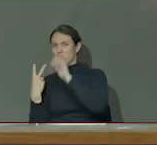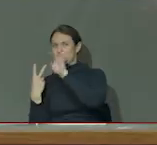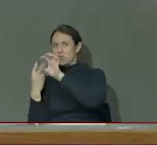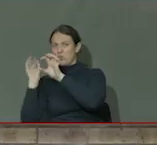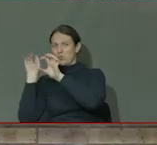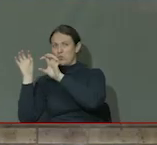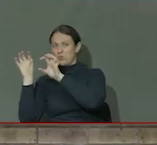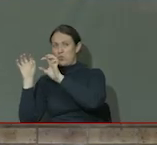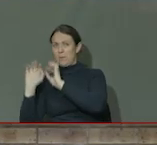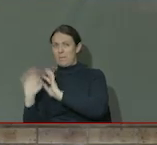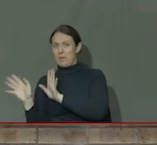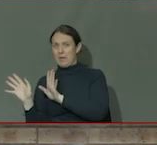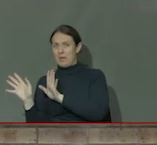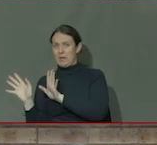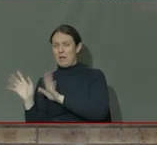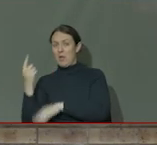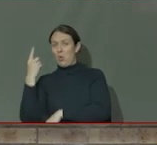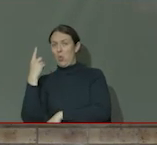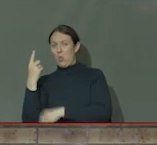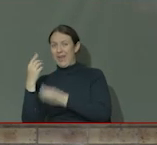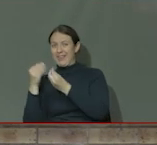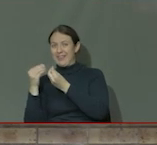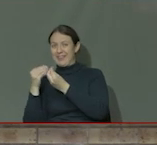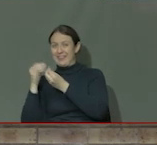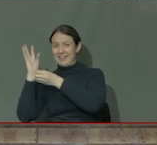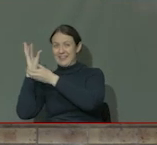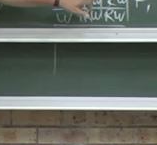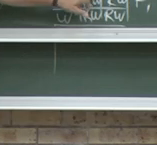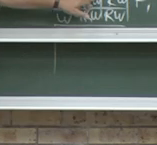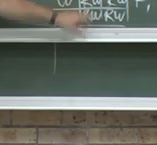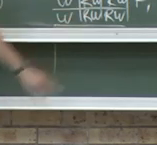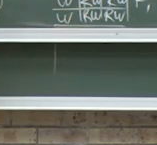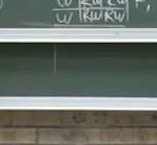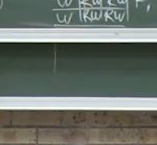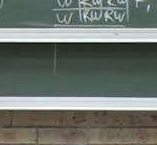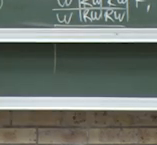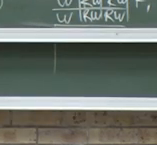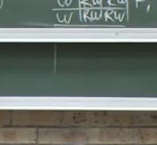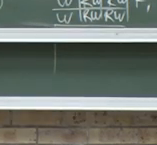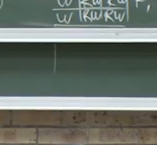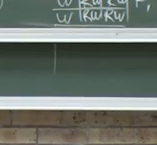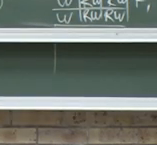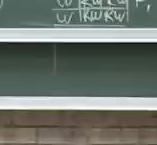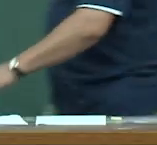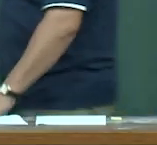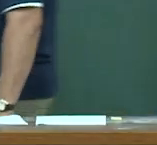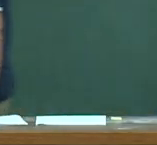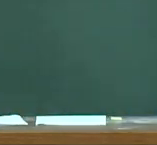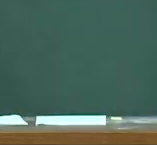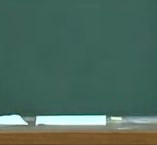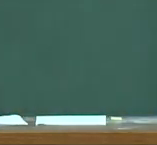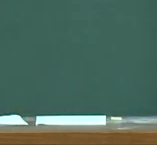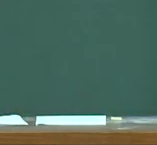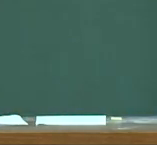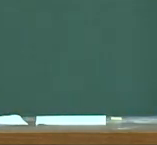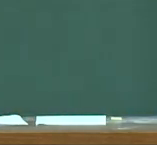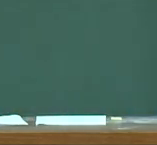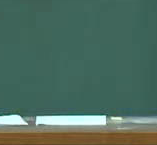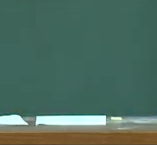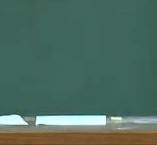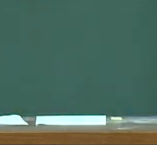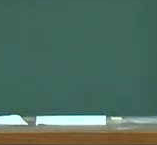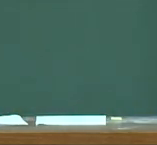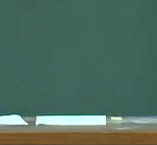here, where we only had 1 letter in a block. Because it's dihybrid, we're going to put 2 letters. So let's